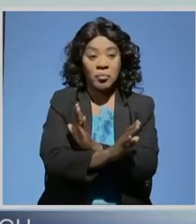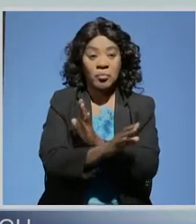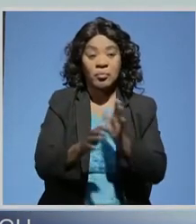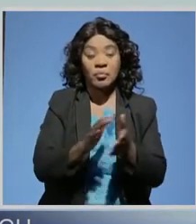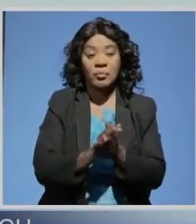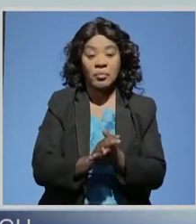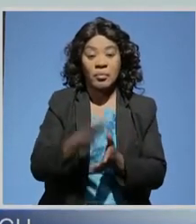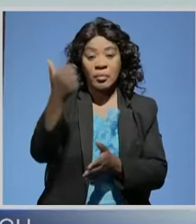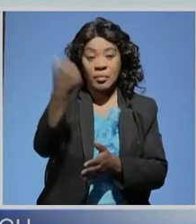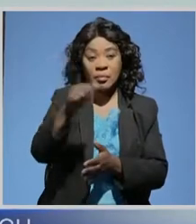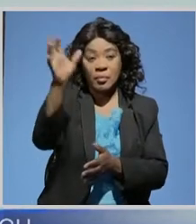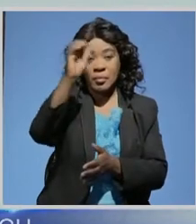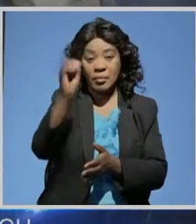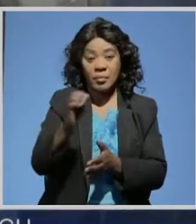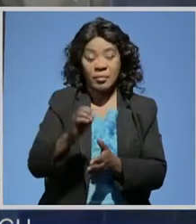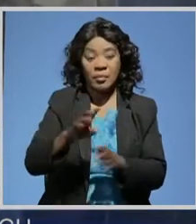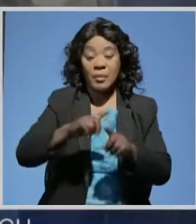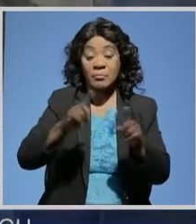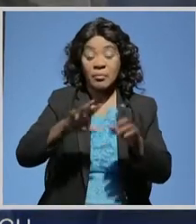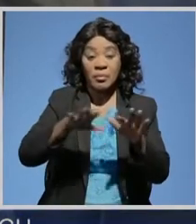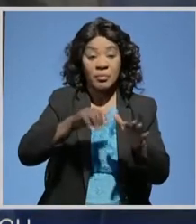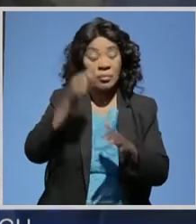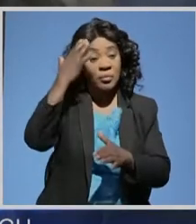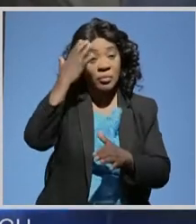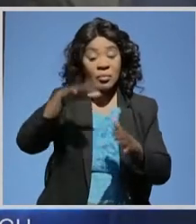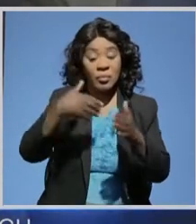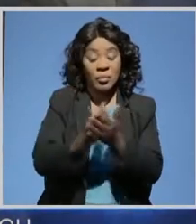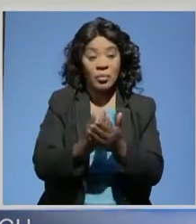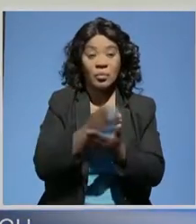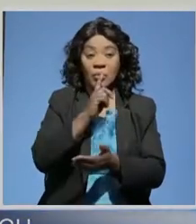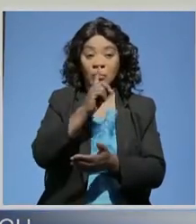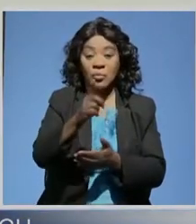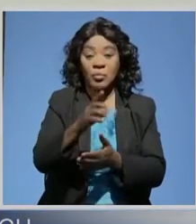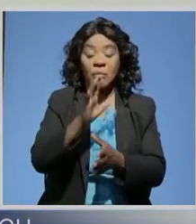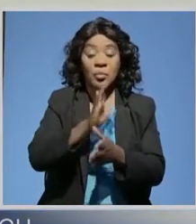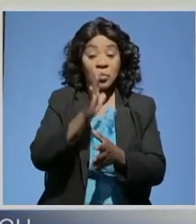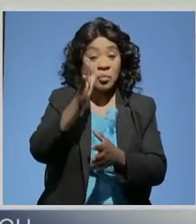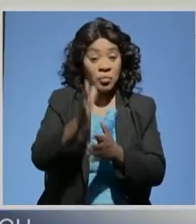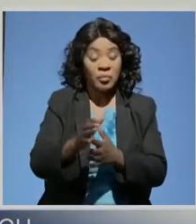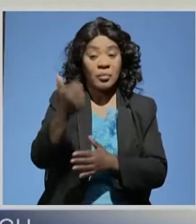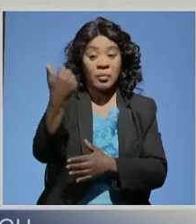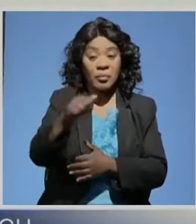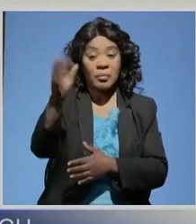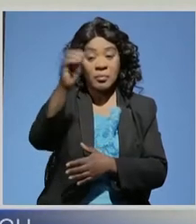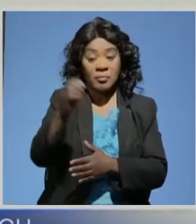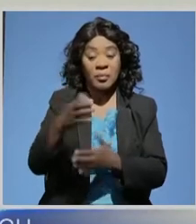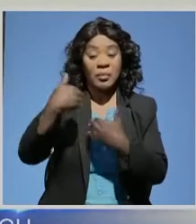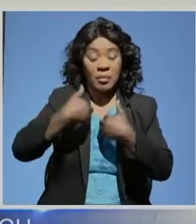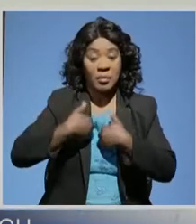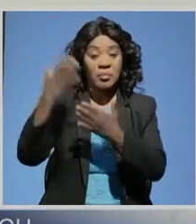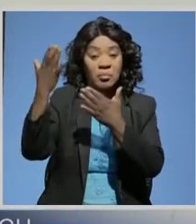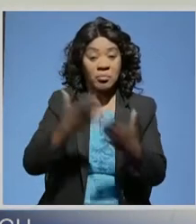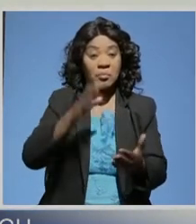the 10%, the 10%, but I don't know how true it is, whether it's the 10% which has affected you adversely in the industry or there's something more. So this is why I came